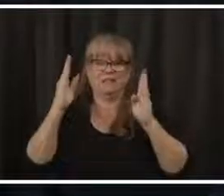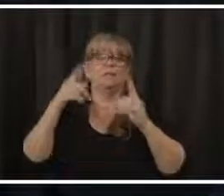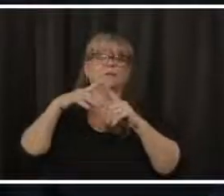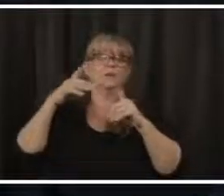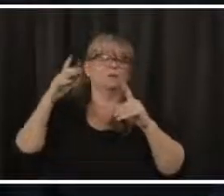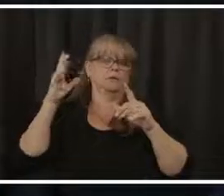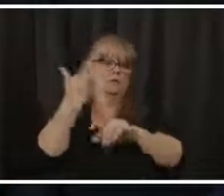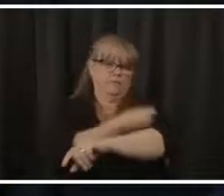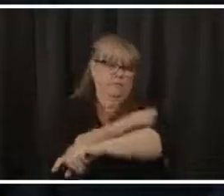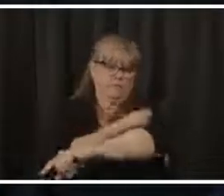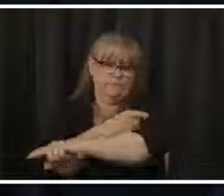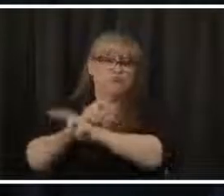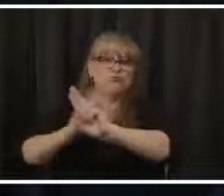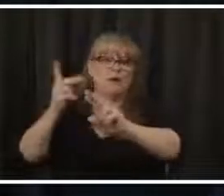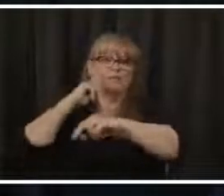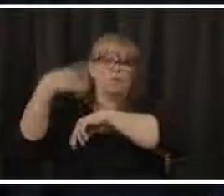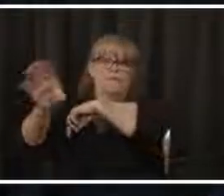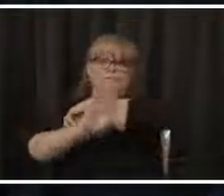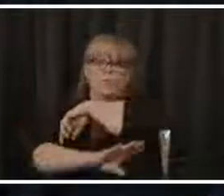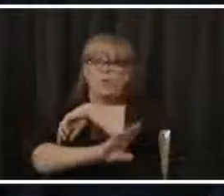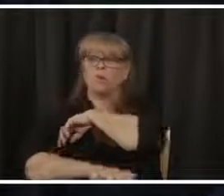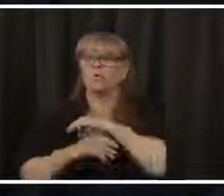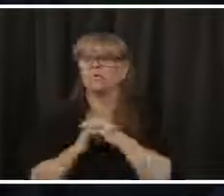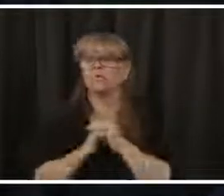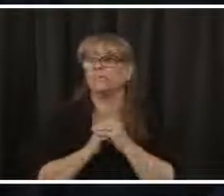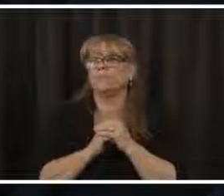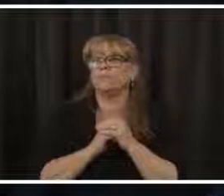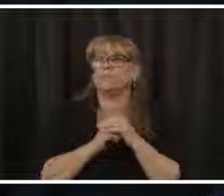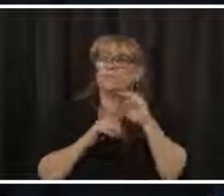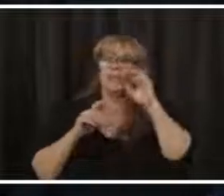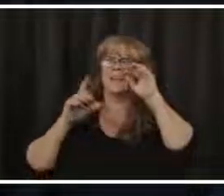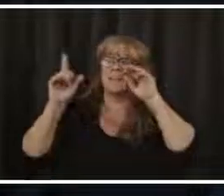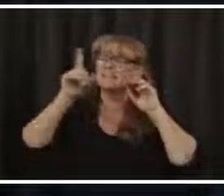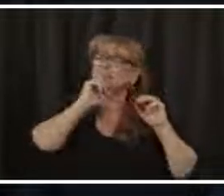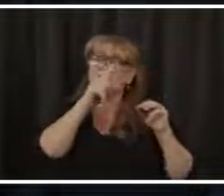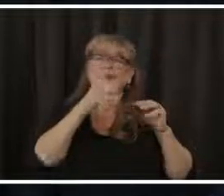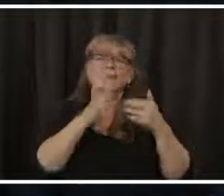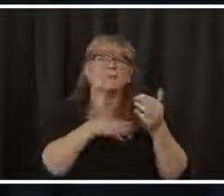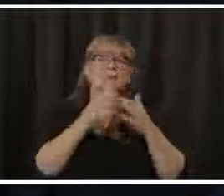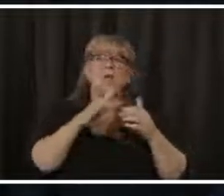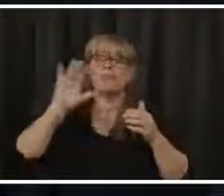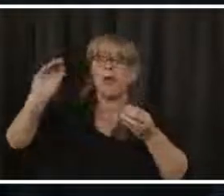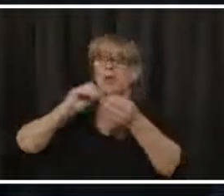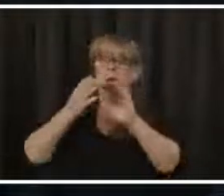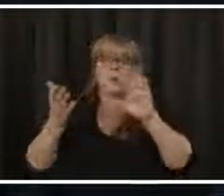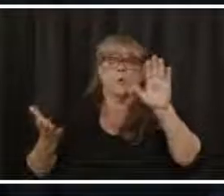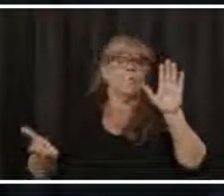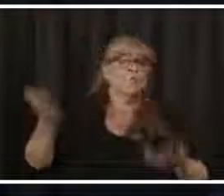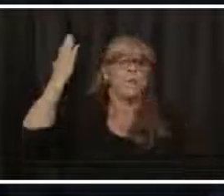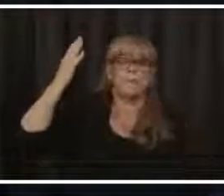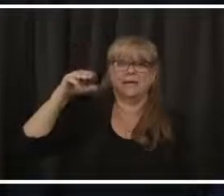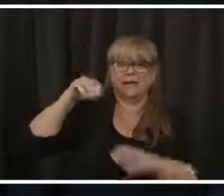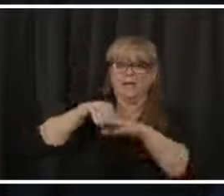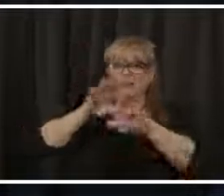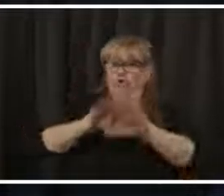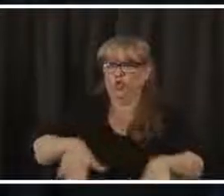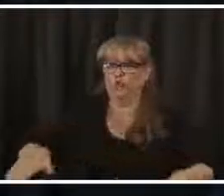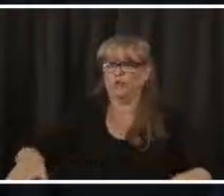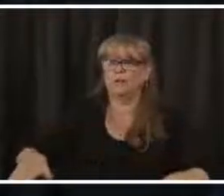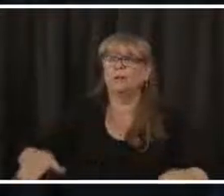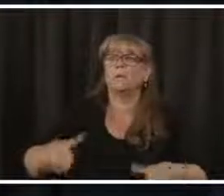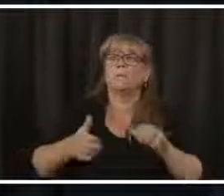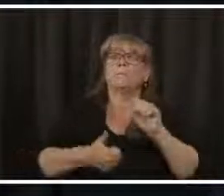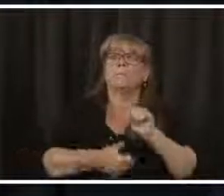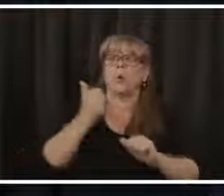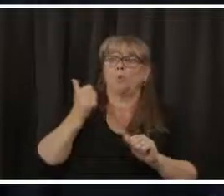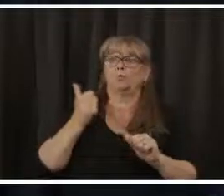with this new spike in cases within school-age children, you're confident that most of the spread is happening outside of